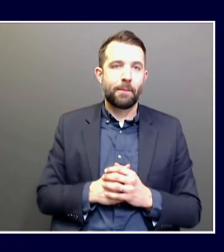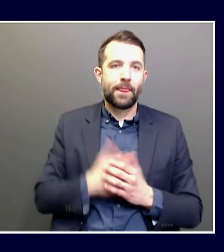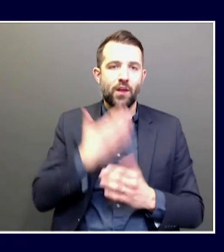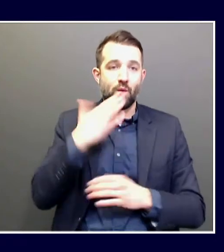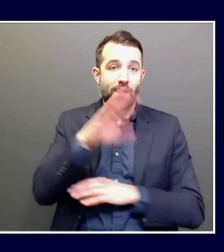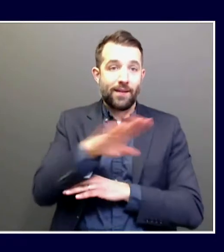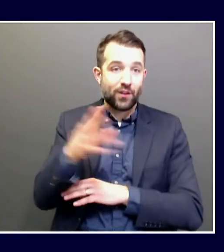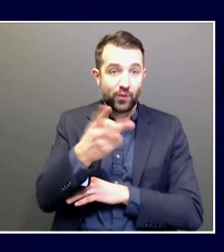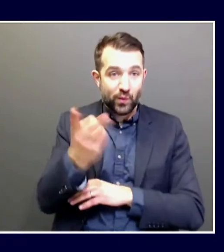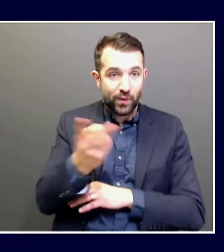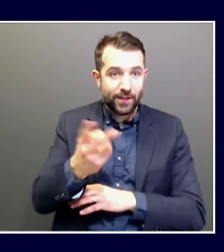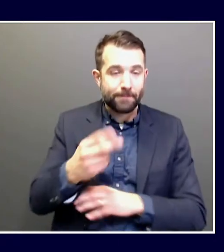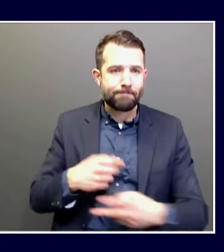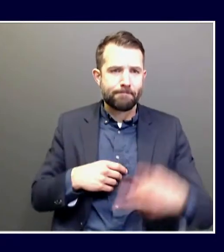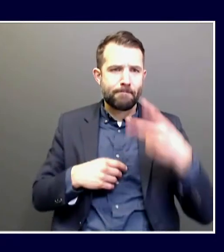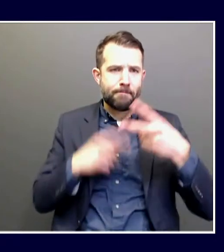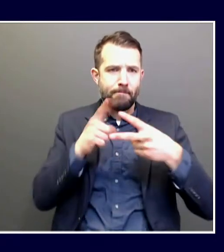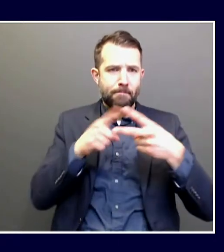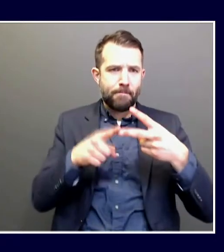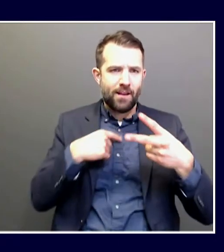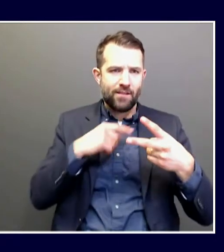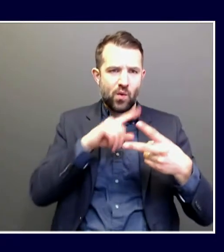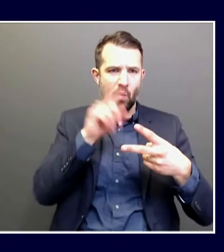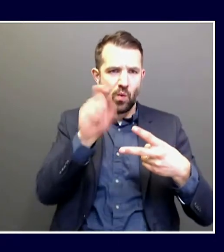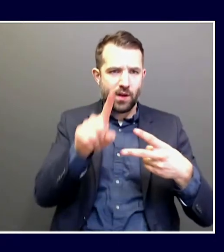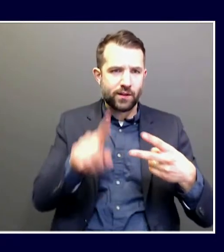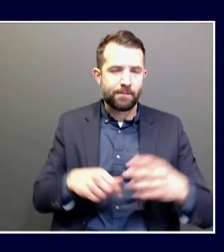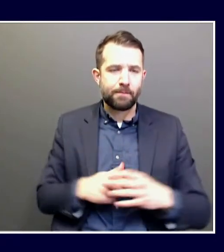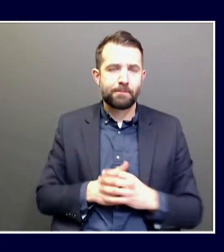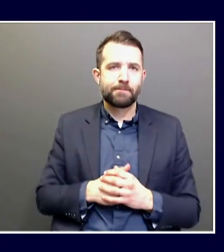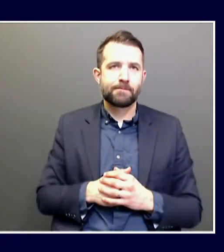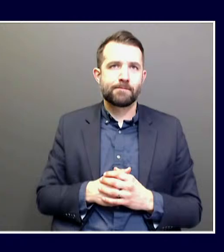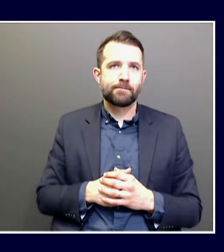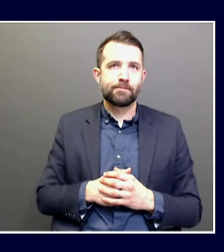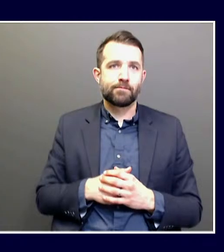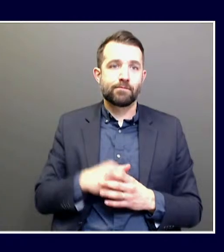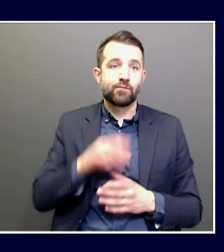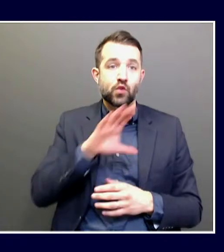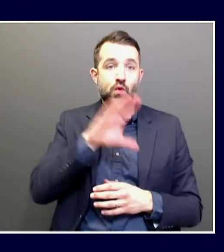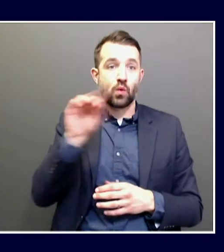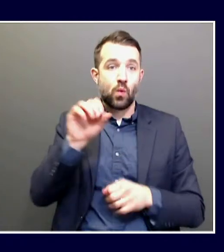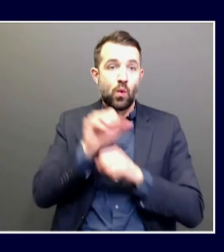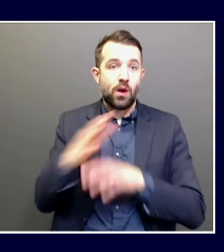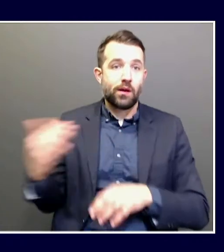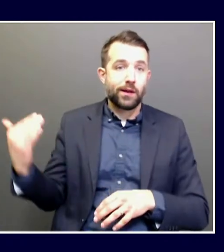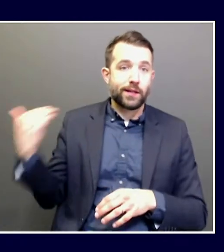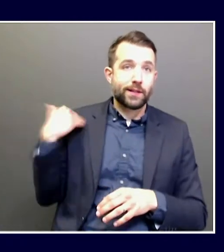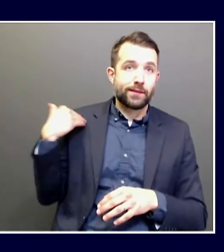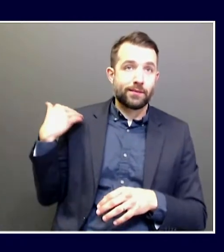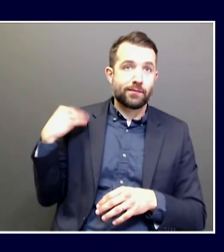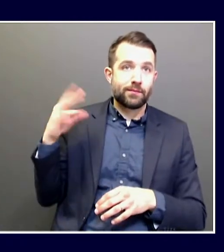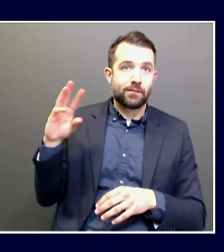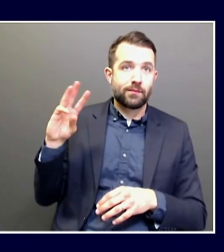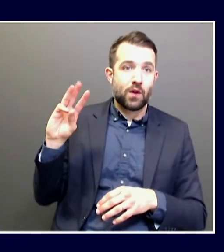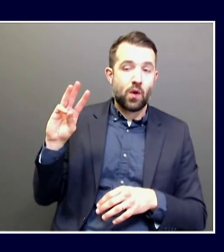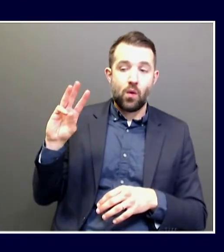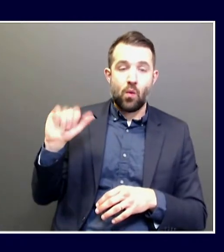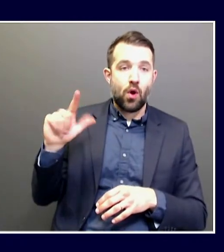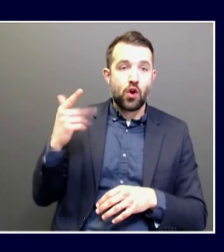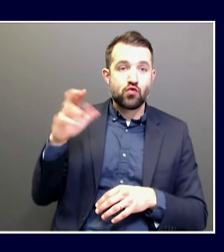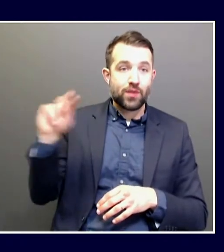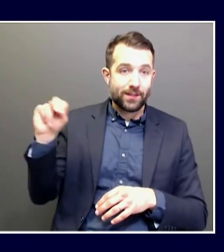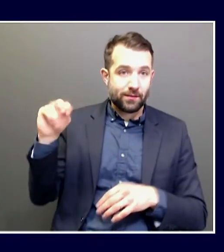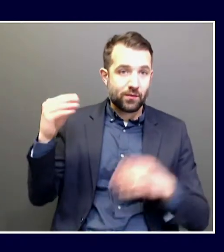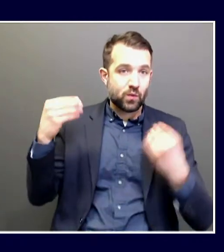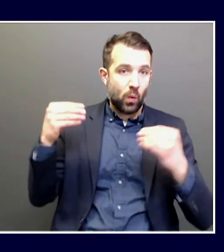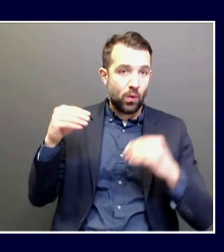Two questions, one from me, one from my colleague. Walgreens said today that 44% of COVID-19 cases in Maine are of the